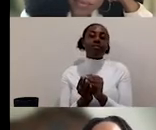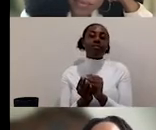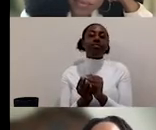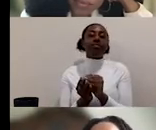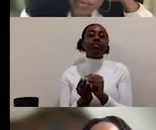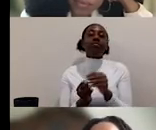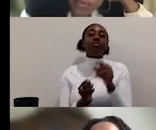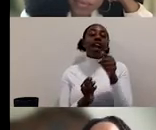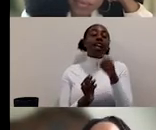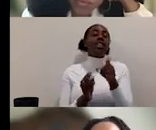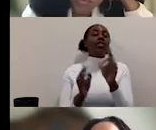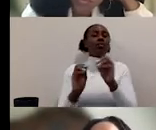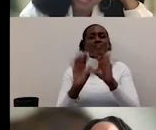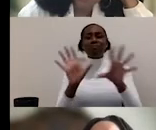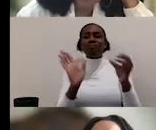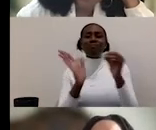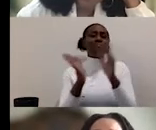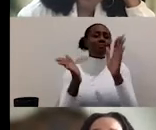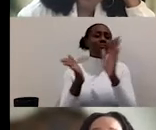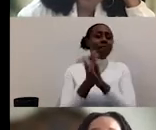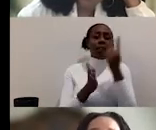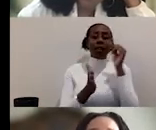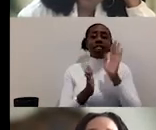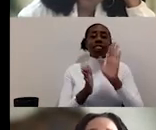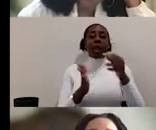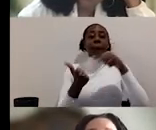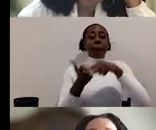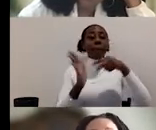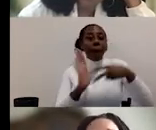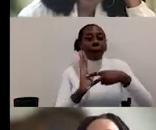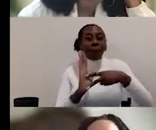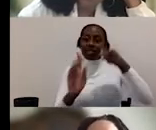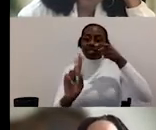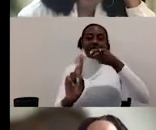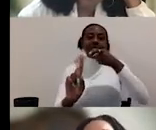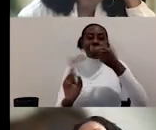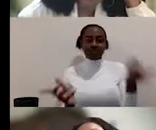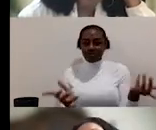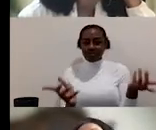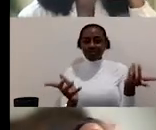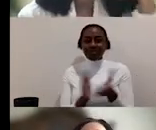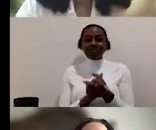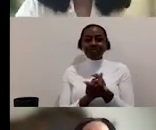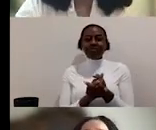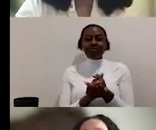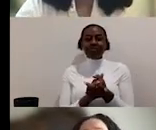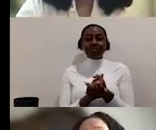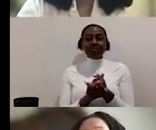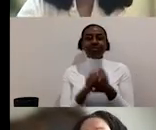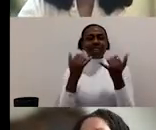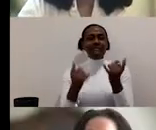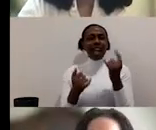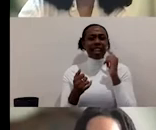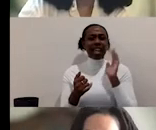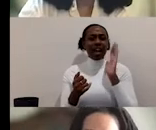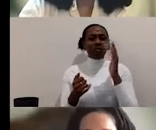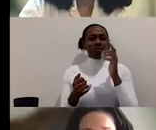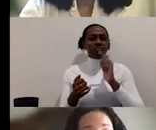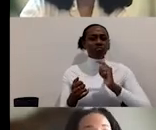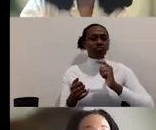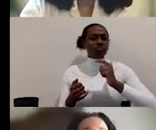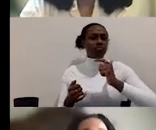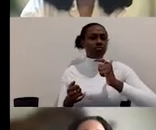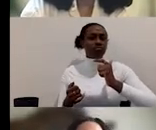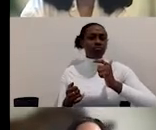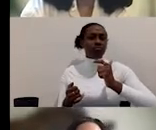as the purpose and seen and how it was carried out. And so now I think I'm turning this over potentially to Myaisha,